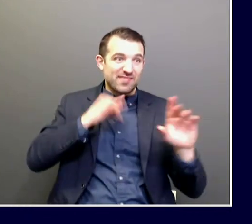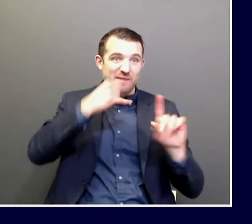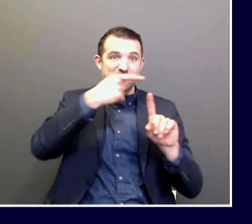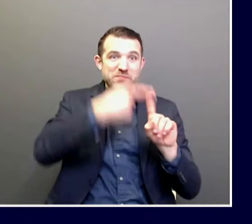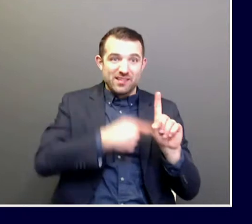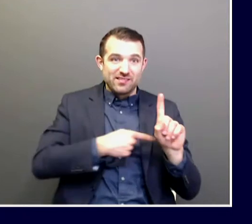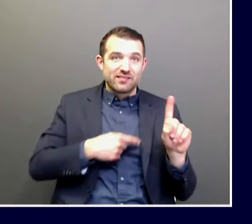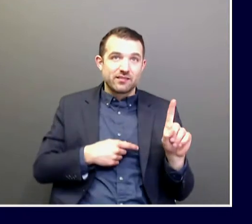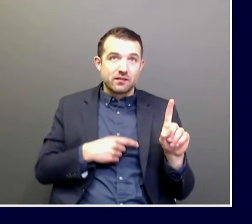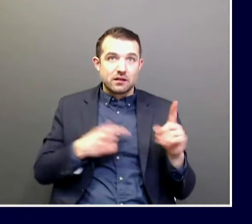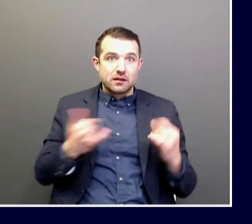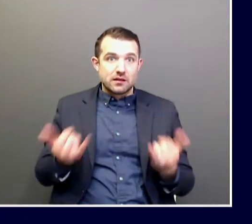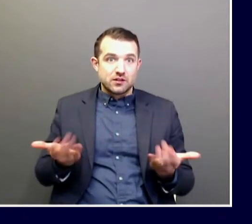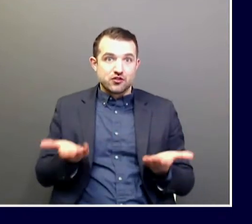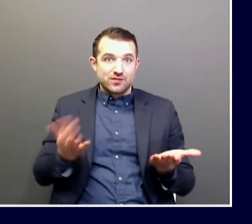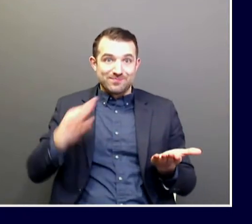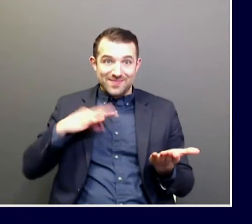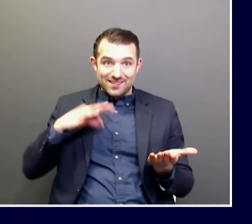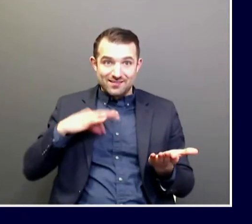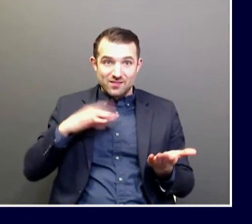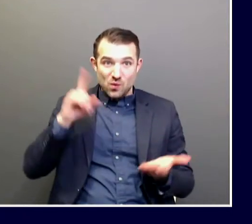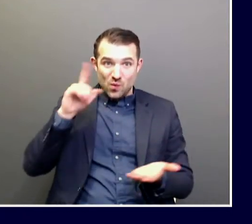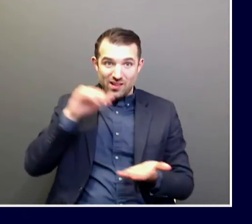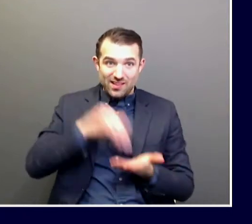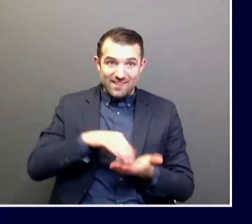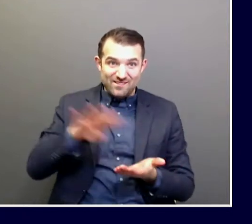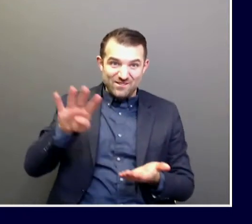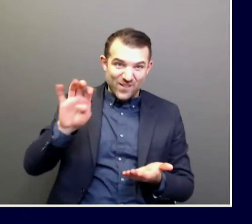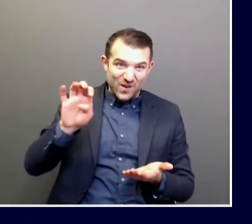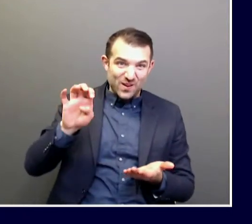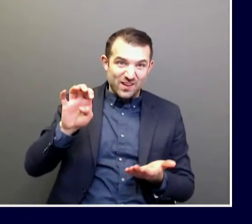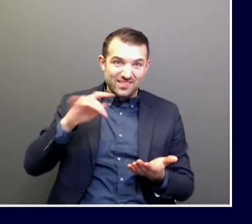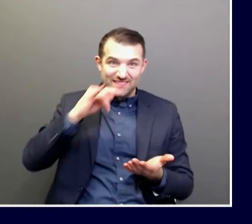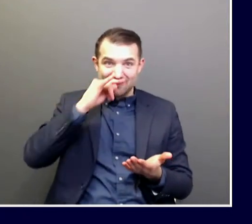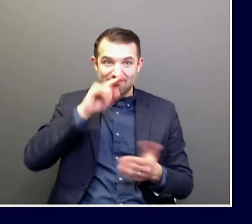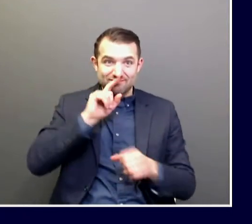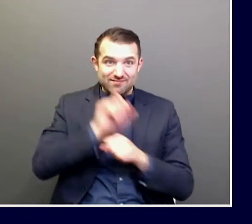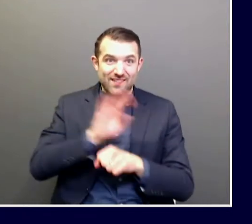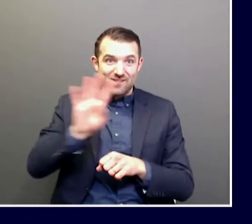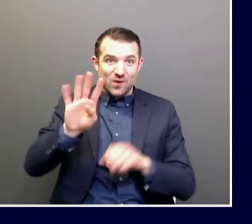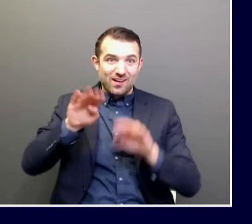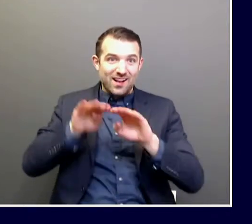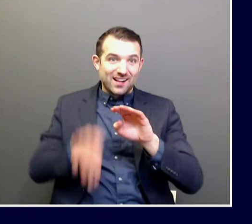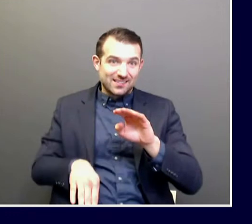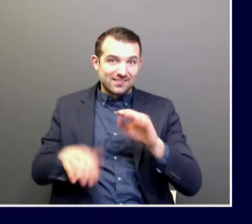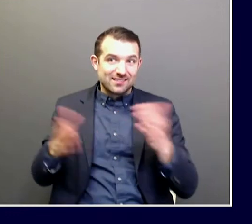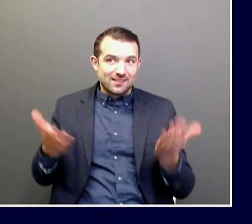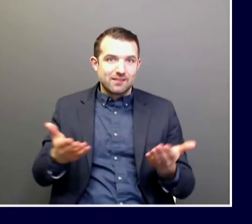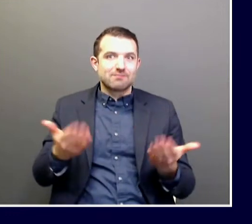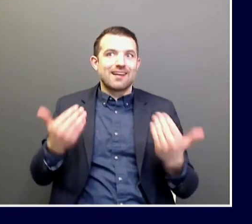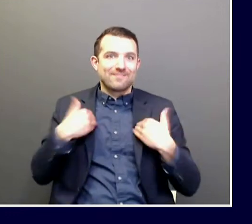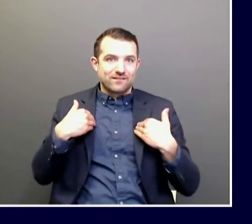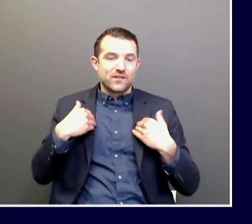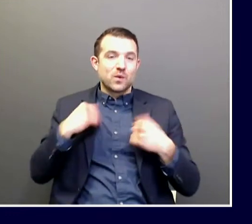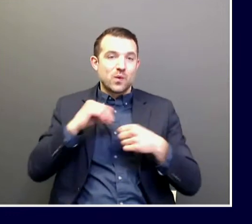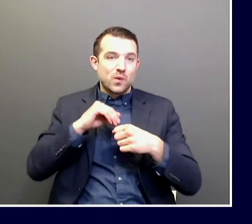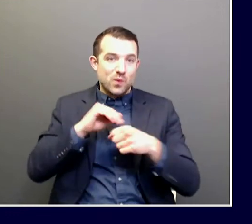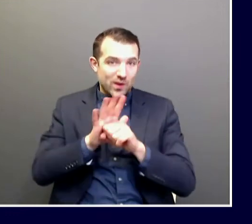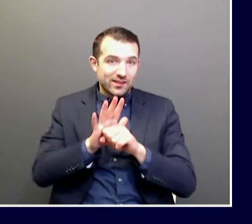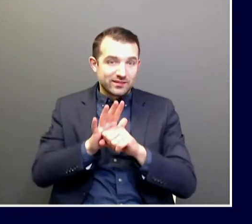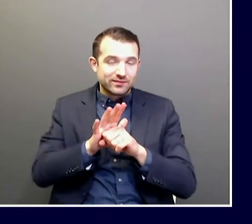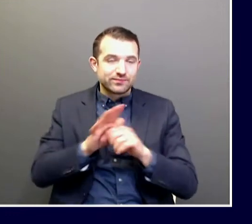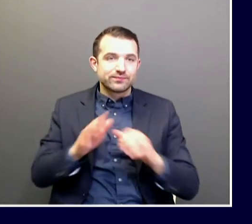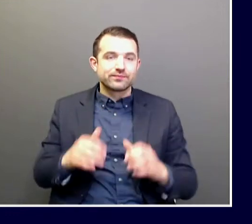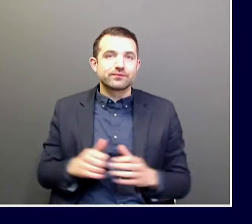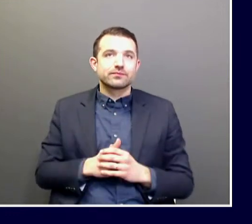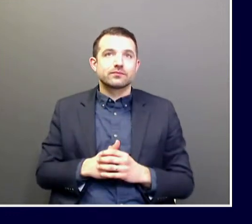1,400 kids under the age of 5 that were cases, just simply cases, not talking about severity, they just tested positive. So far through